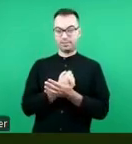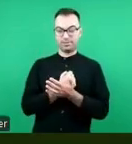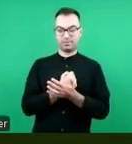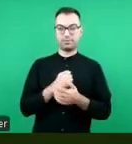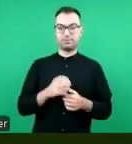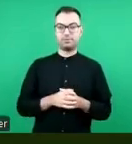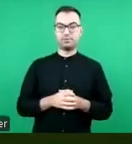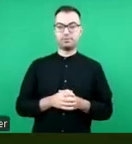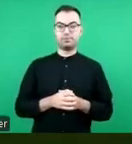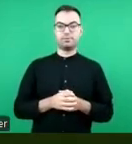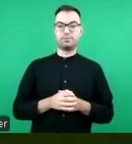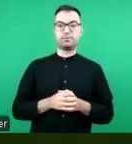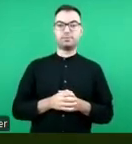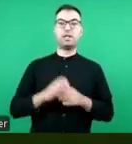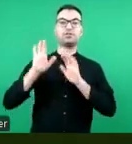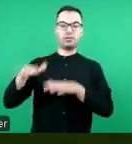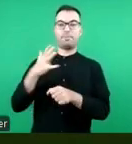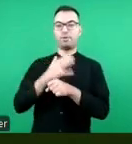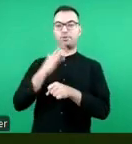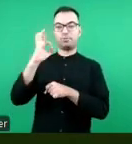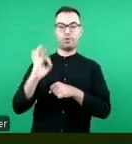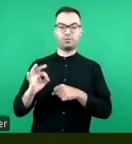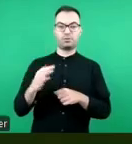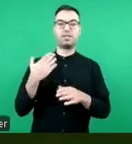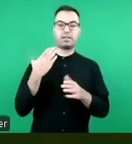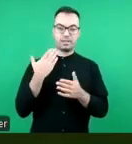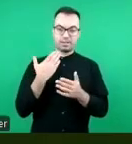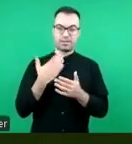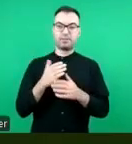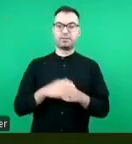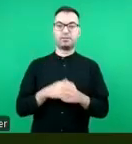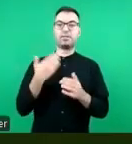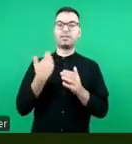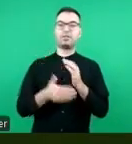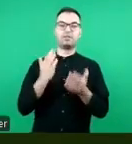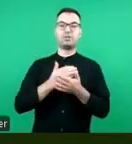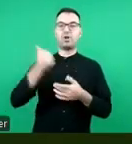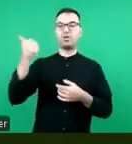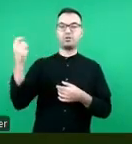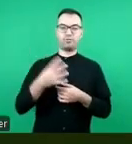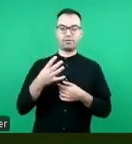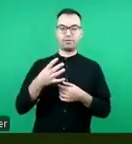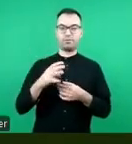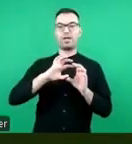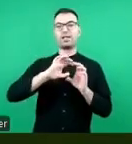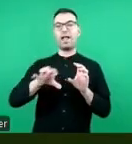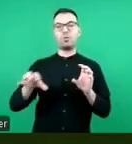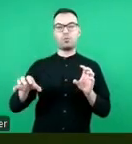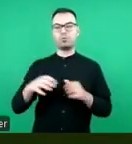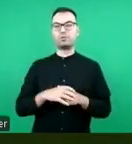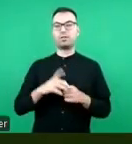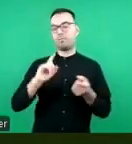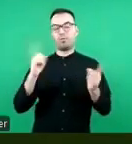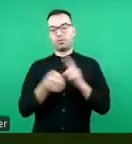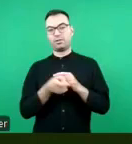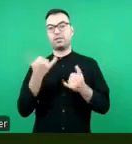you have still, you just lose 1/4 of the species of the disturbance specialist, or vice versa. If